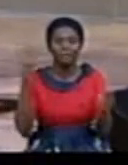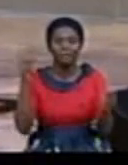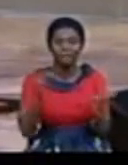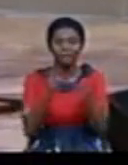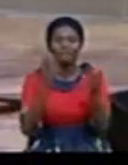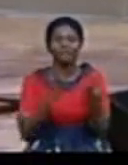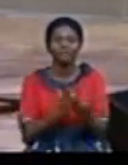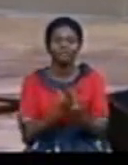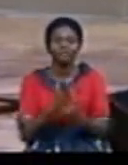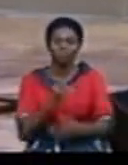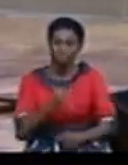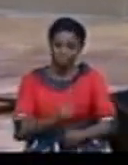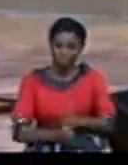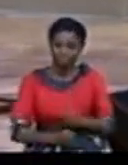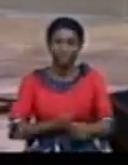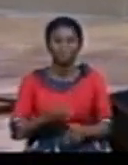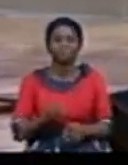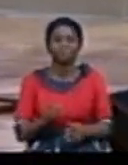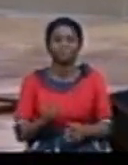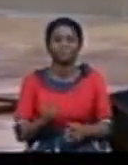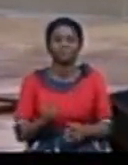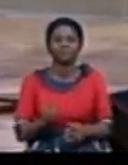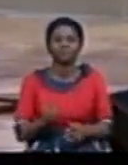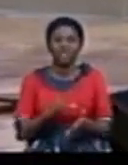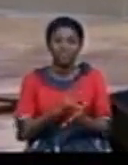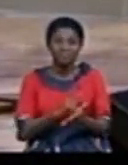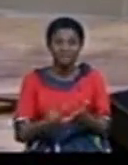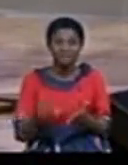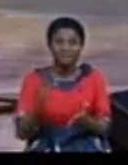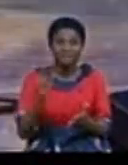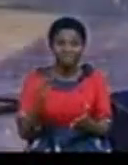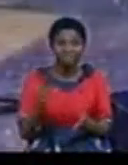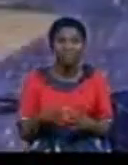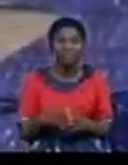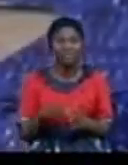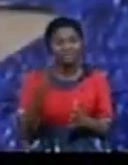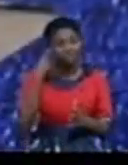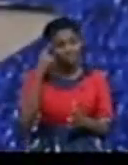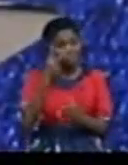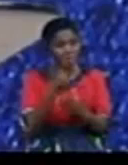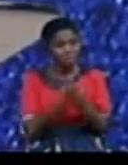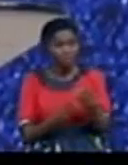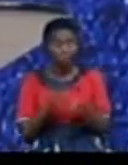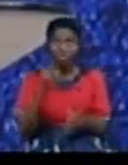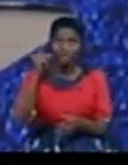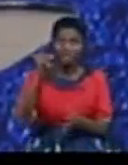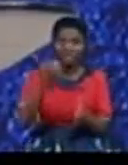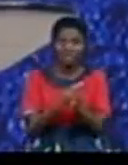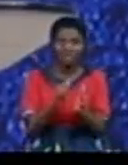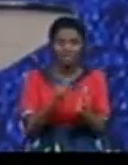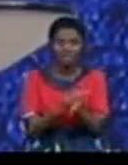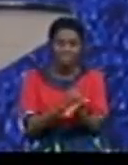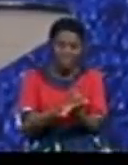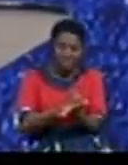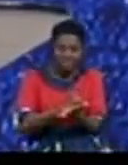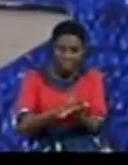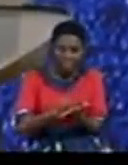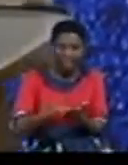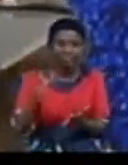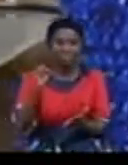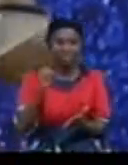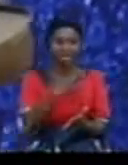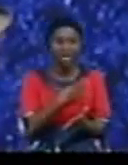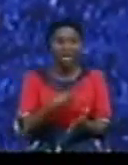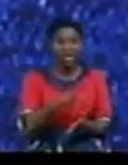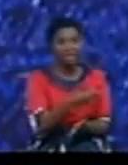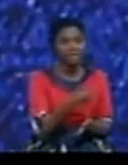us in verse 11, he says, for both he that sanctified and they who are sanctified